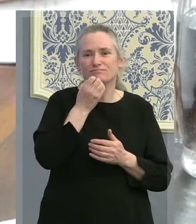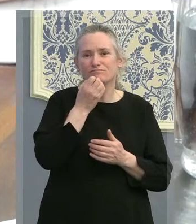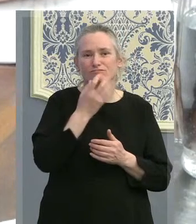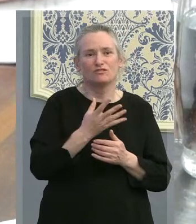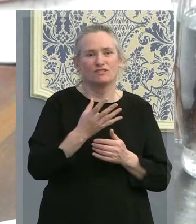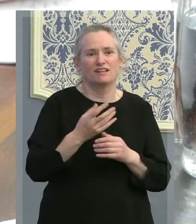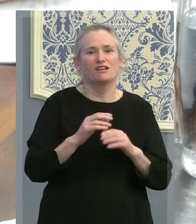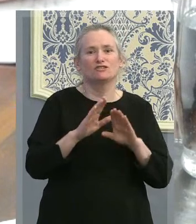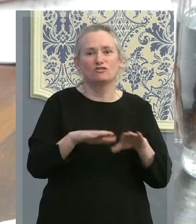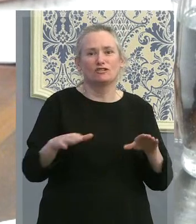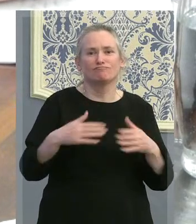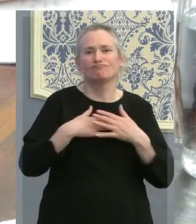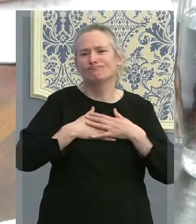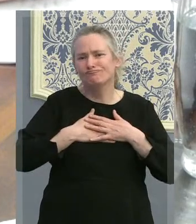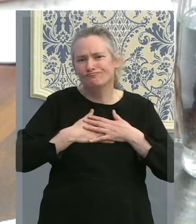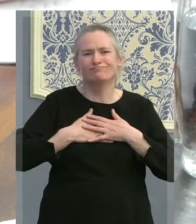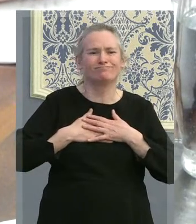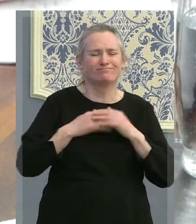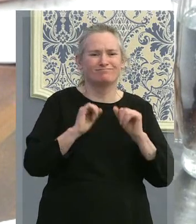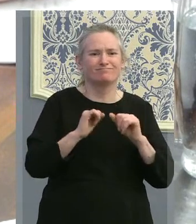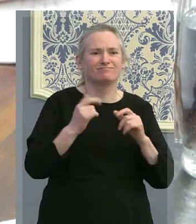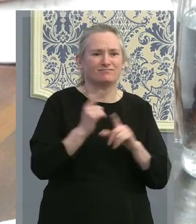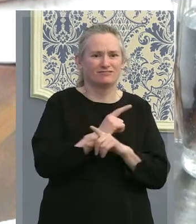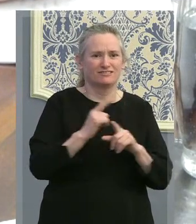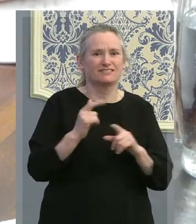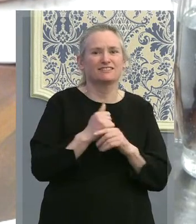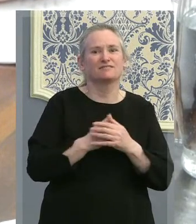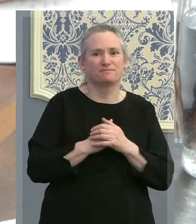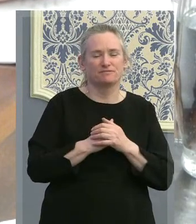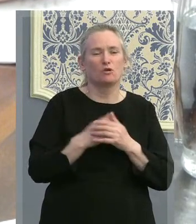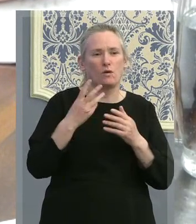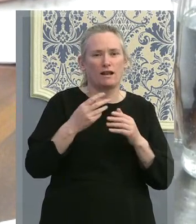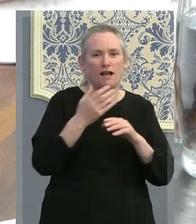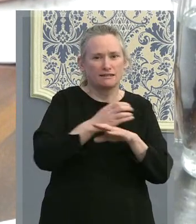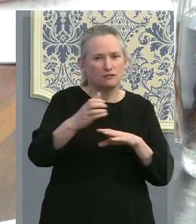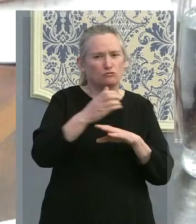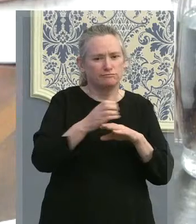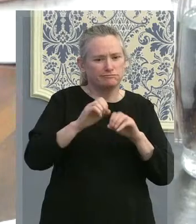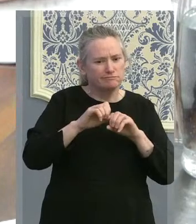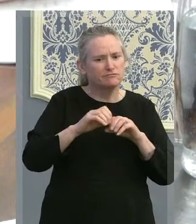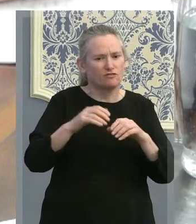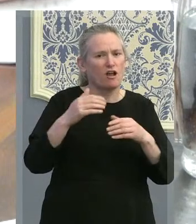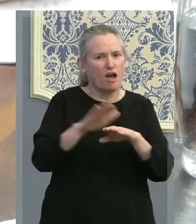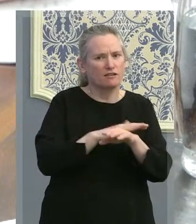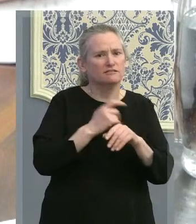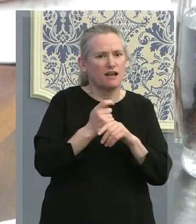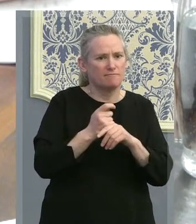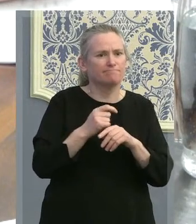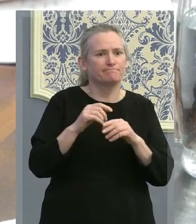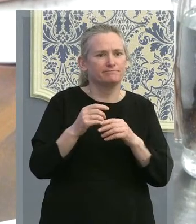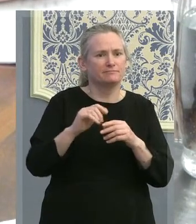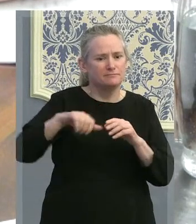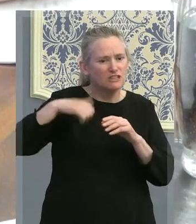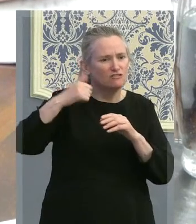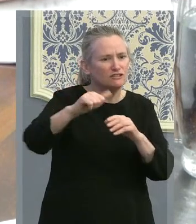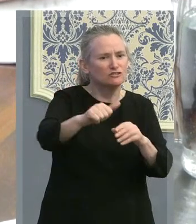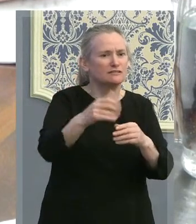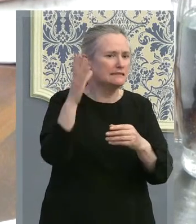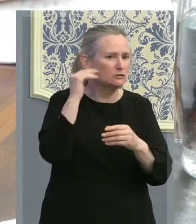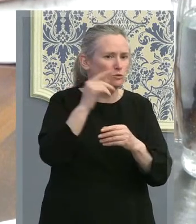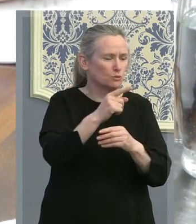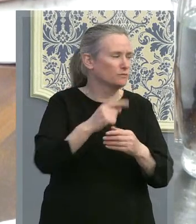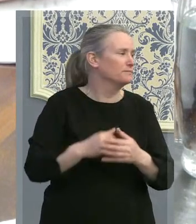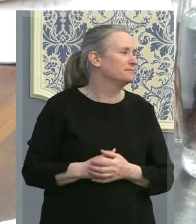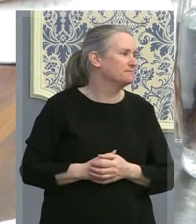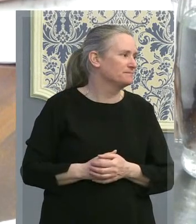3 generations, and hopefully it will live for a long, long time after we're all gone. But look, the